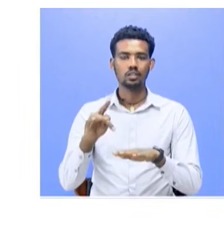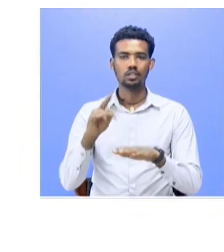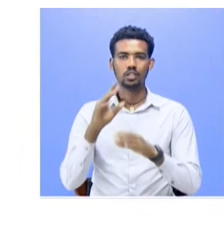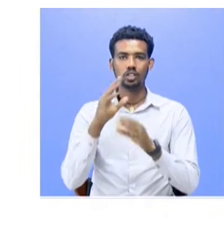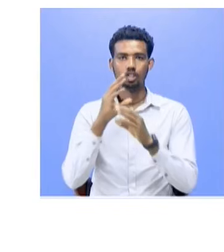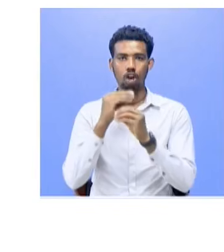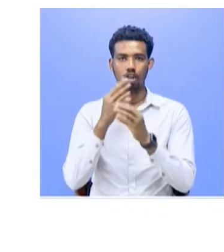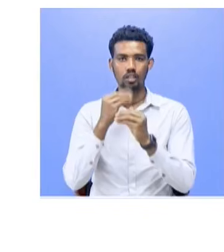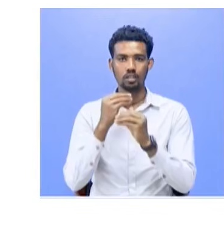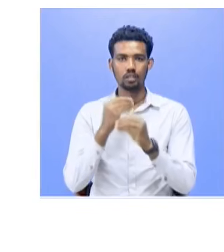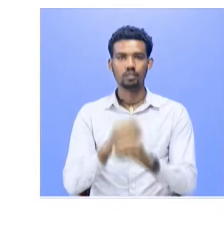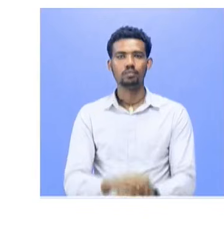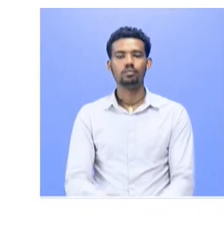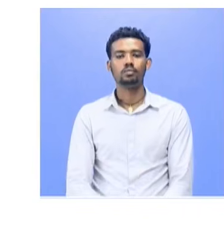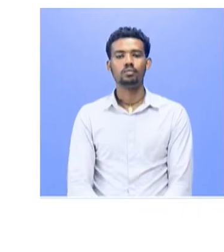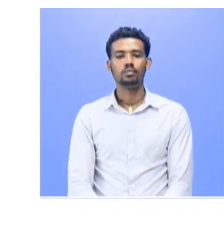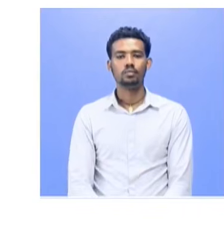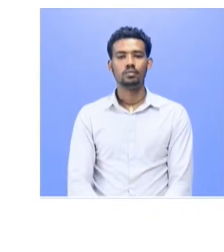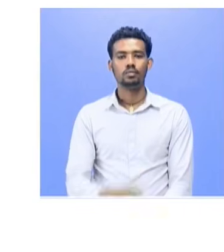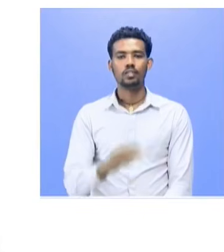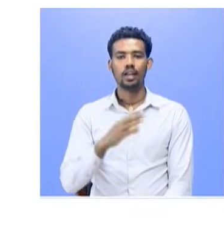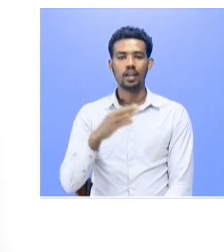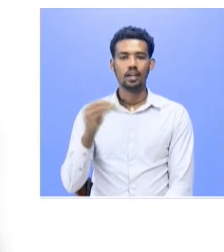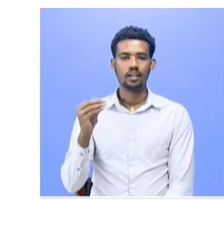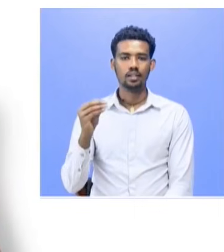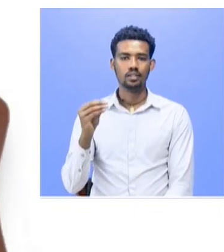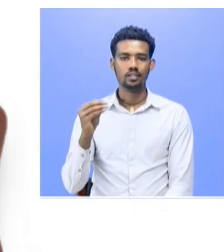Blank you